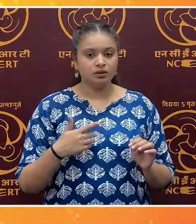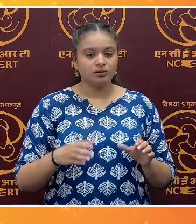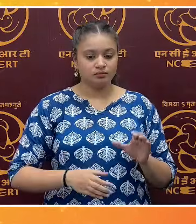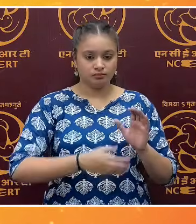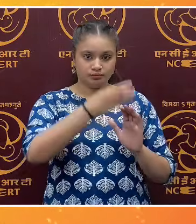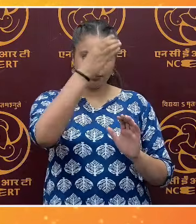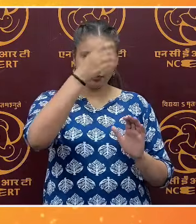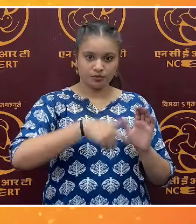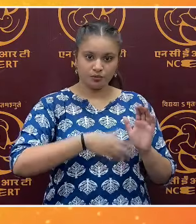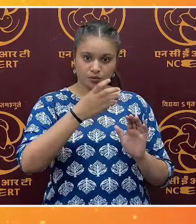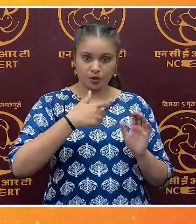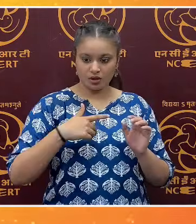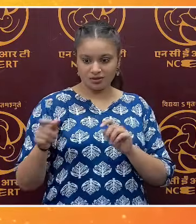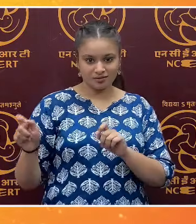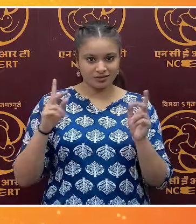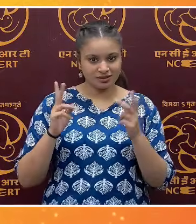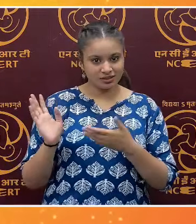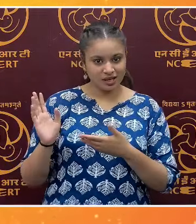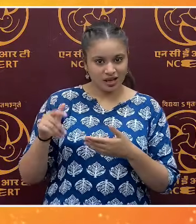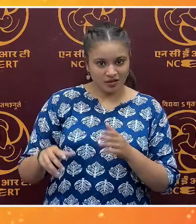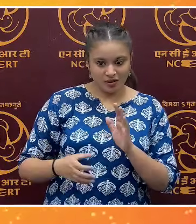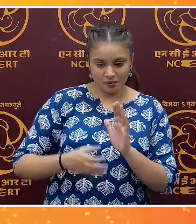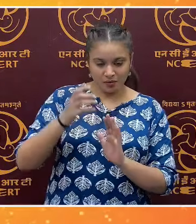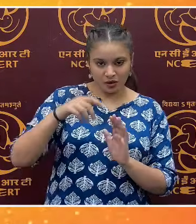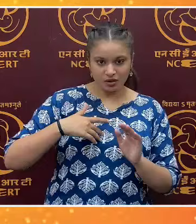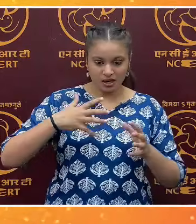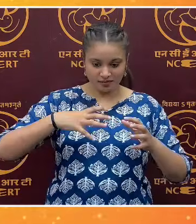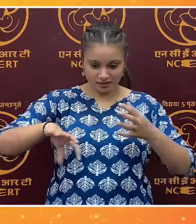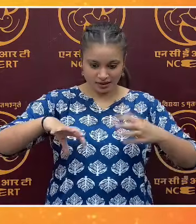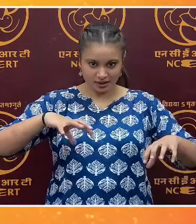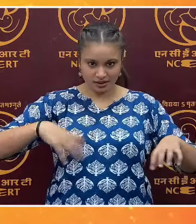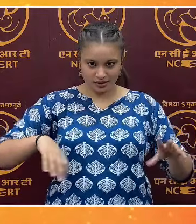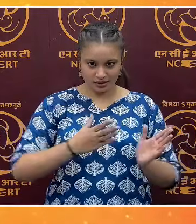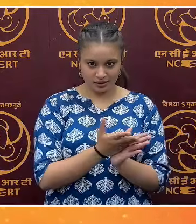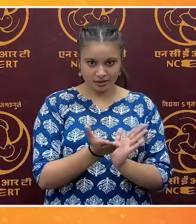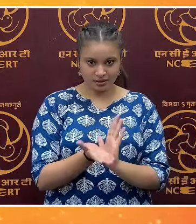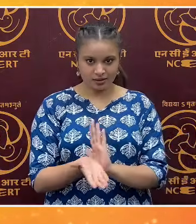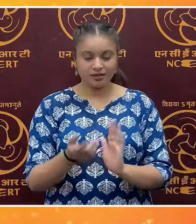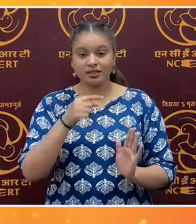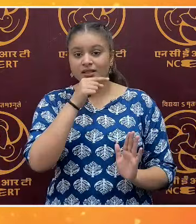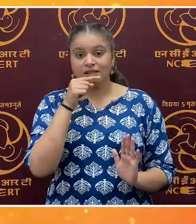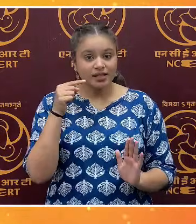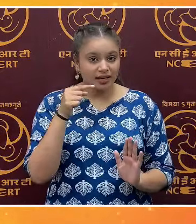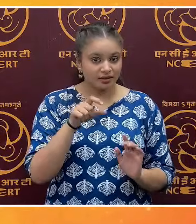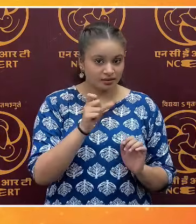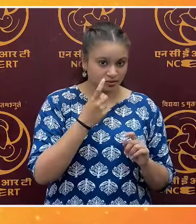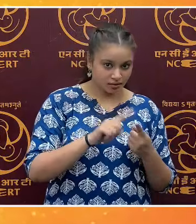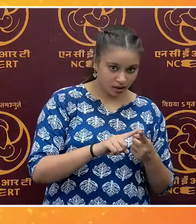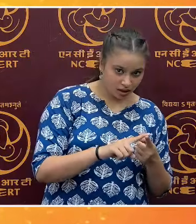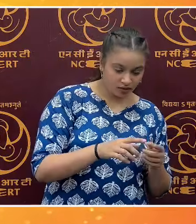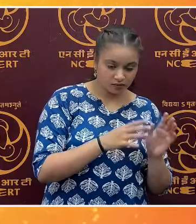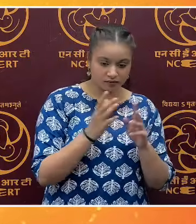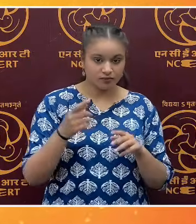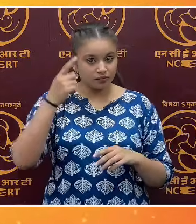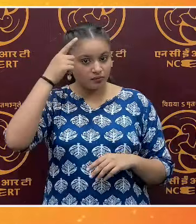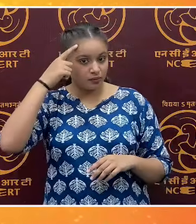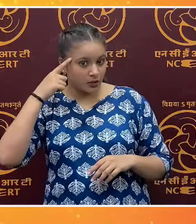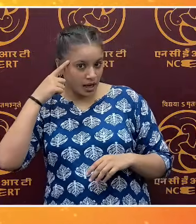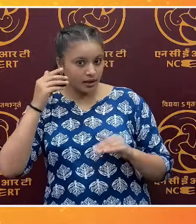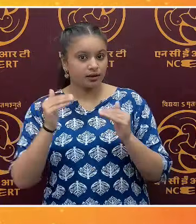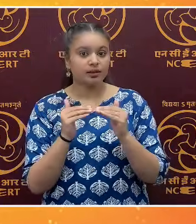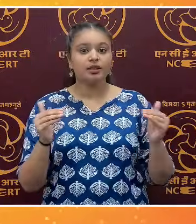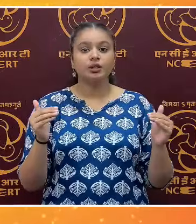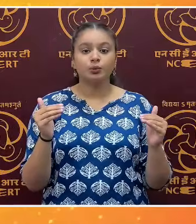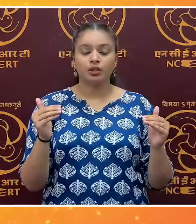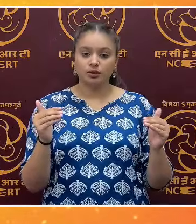are there from this pole, and the one distribution box is there, and this red color is live wire, and this black wire is a neutral wire,